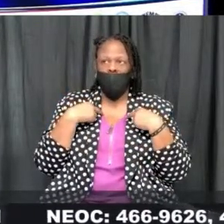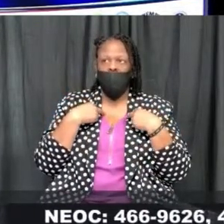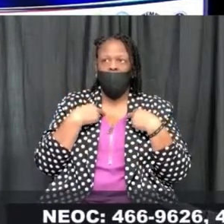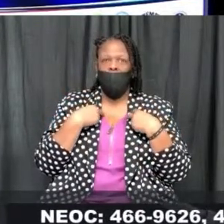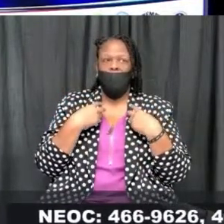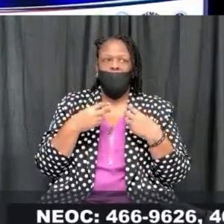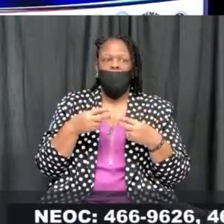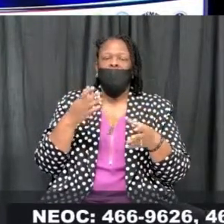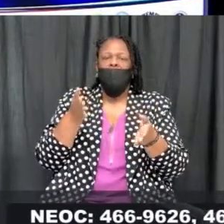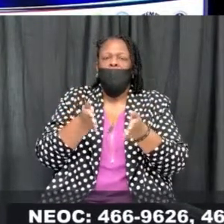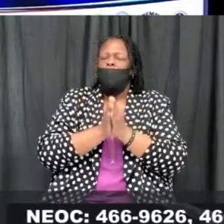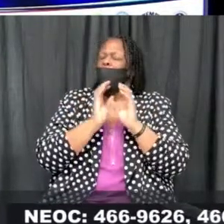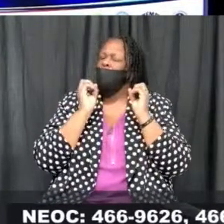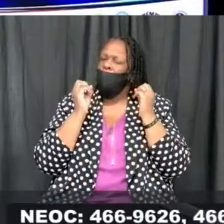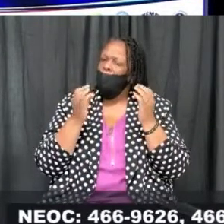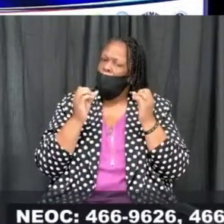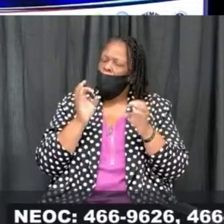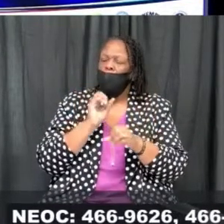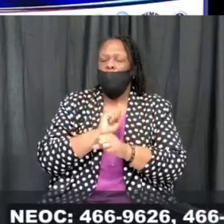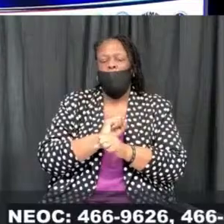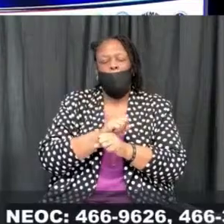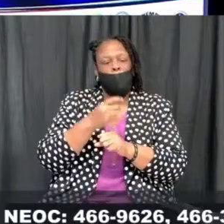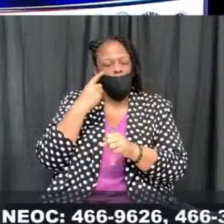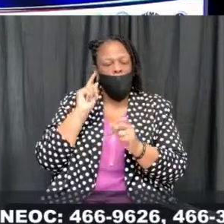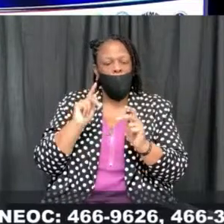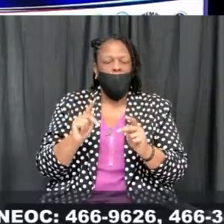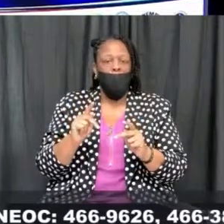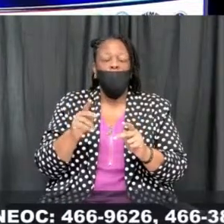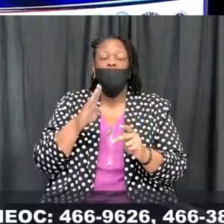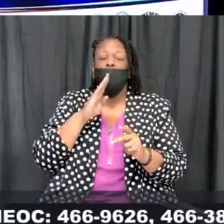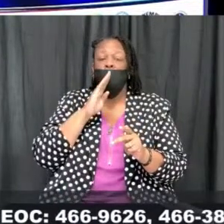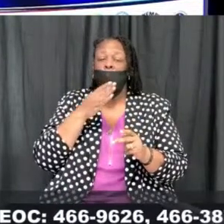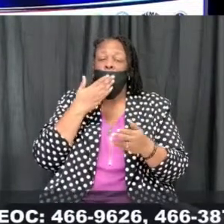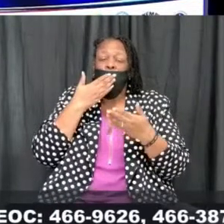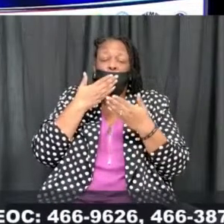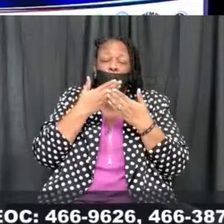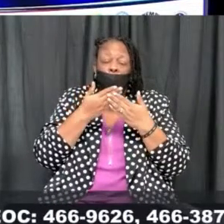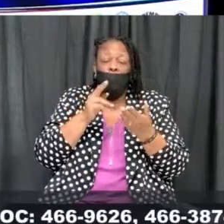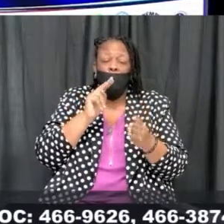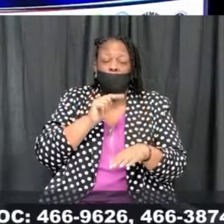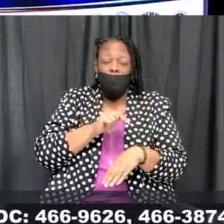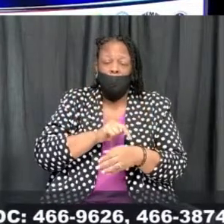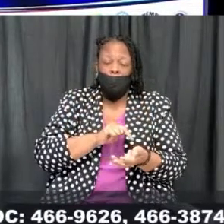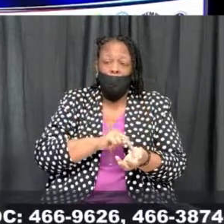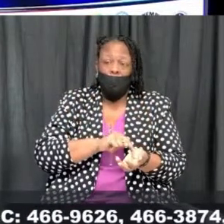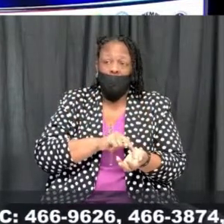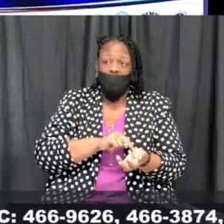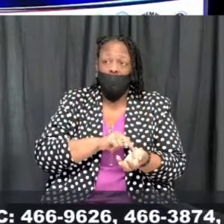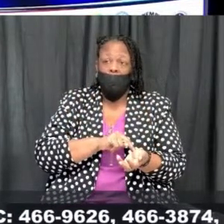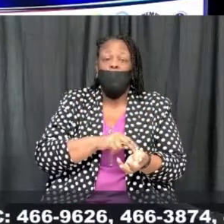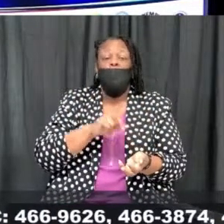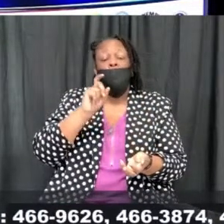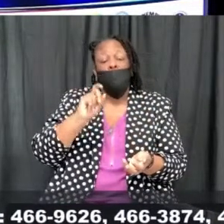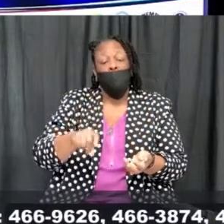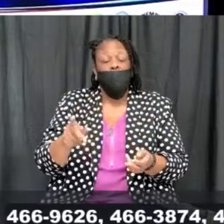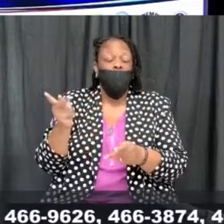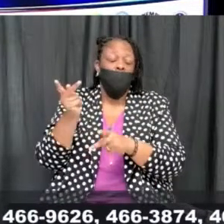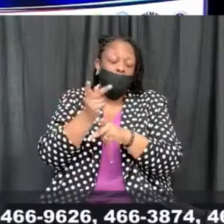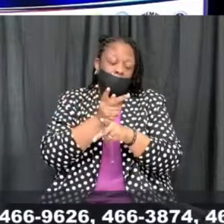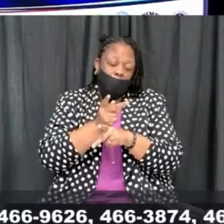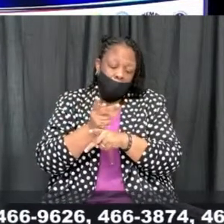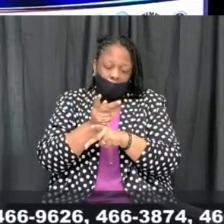the field. To be a good nurse, one has to possess certain qualities, including a caring and